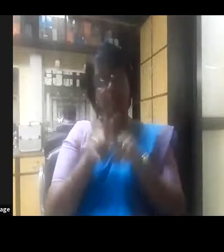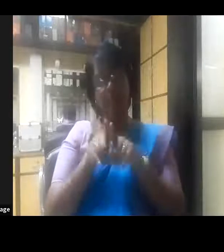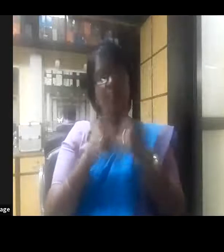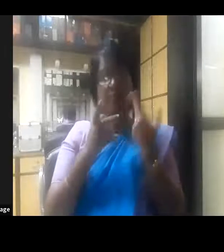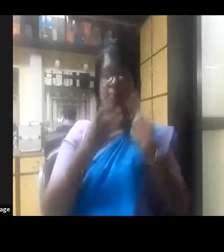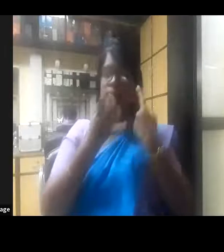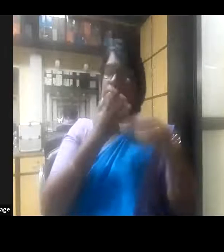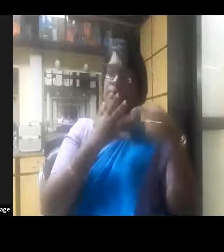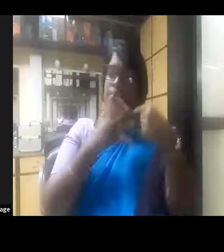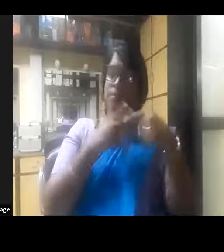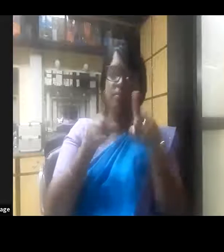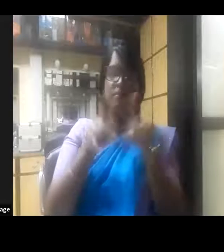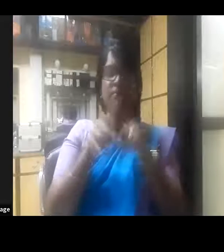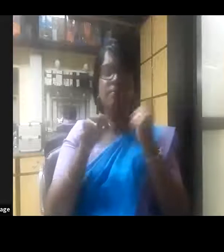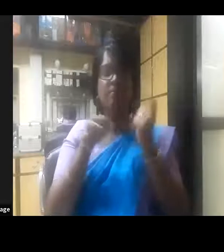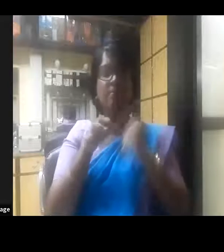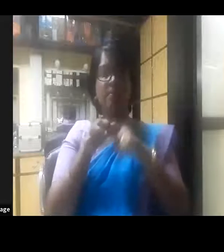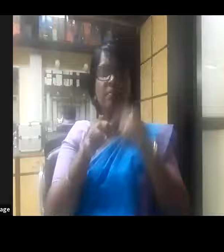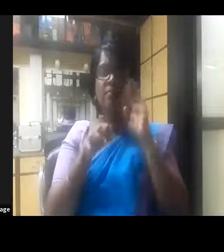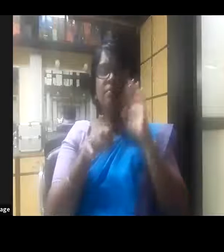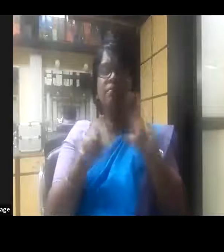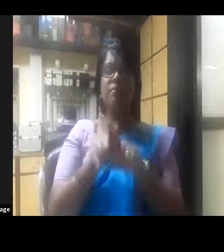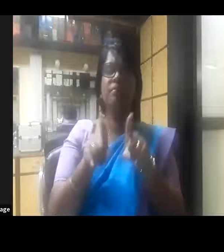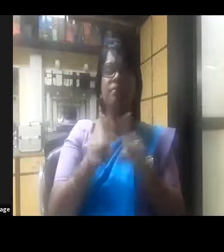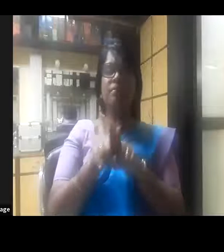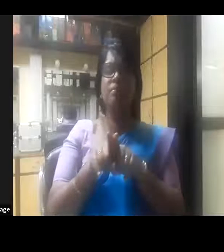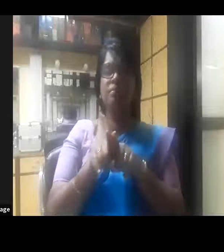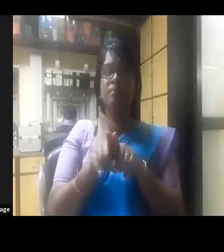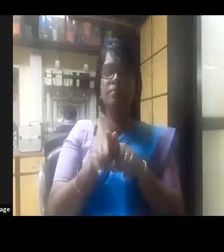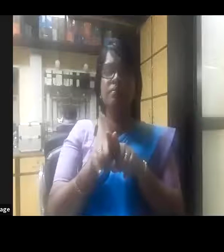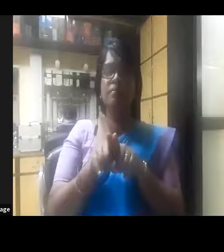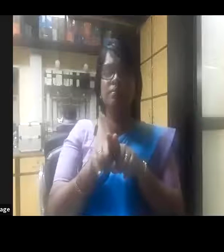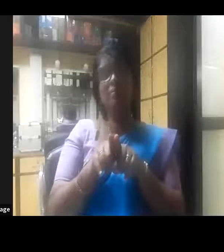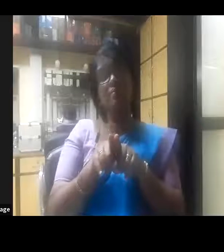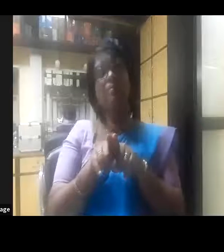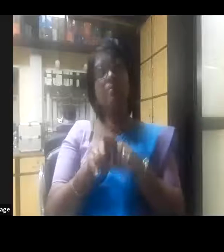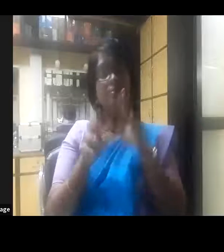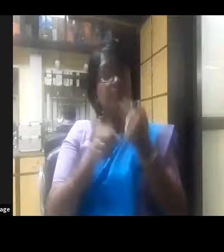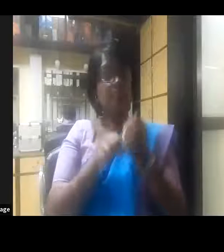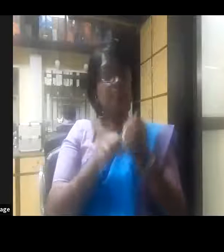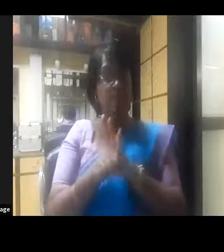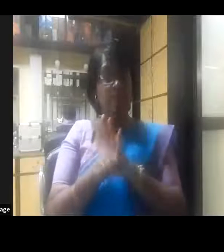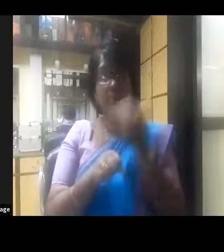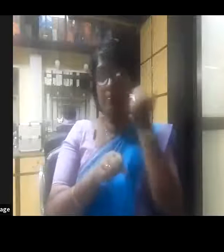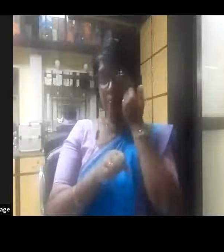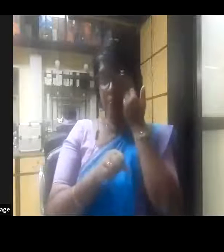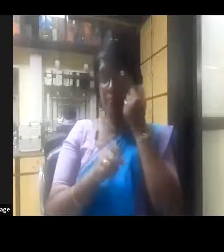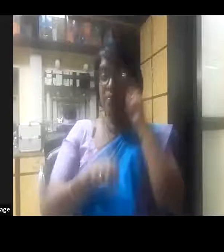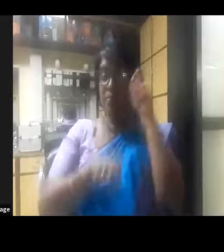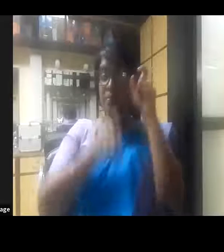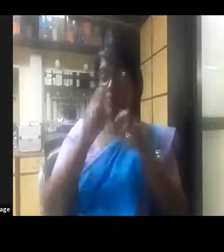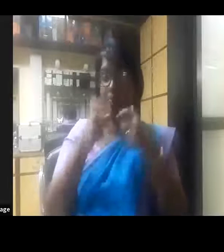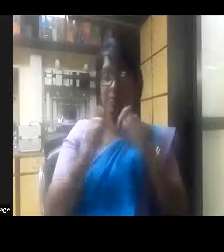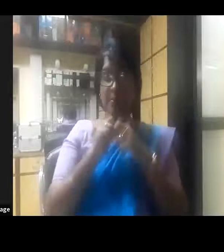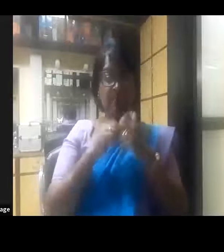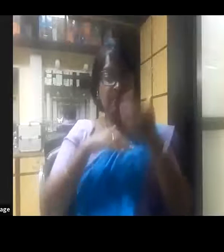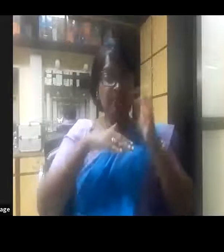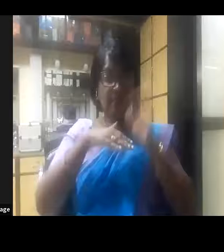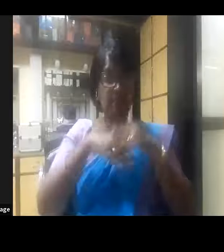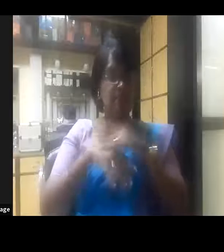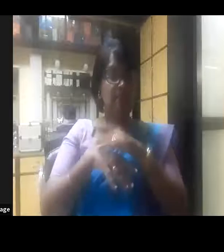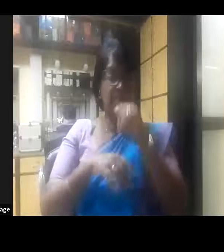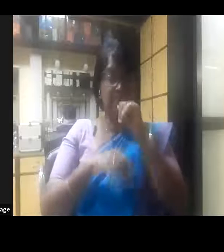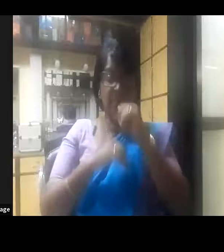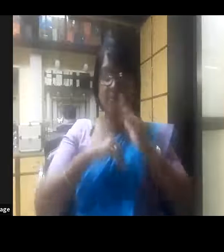affected by the pandemic, the just-in-time concept was no longer effective. Suppliers don't know when